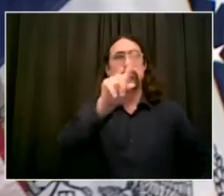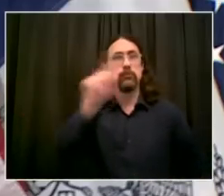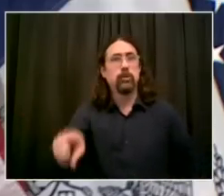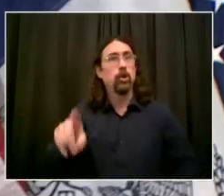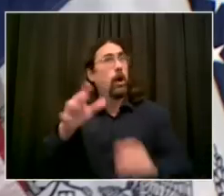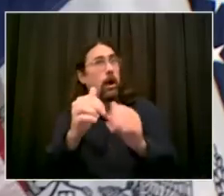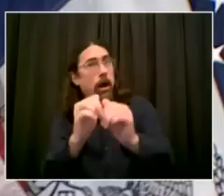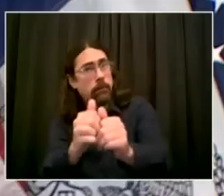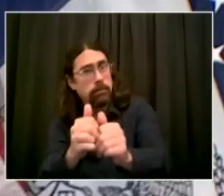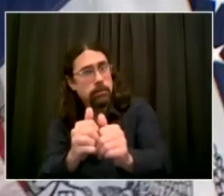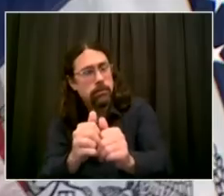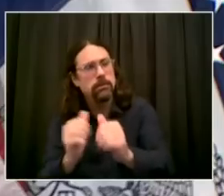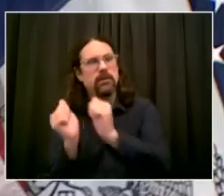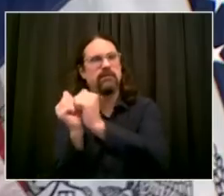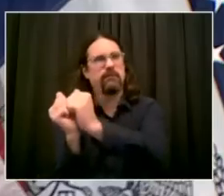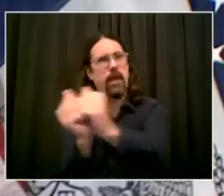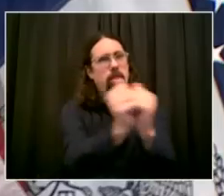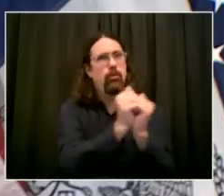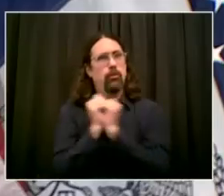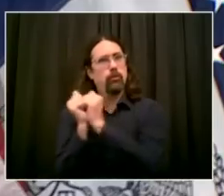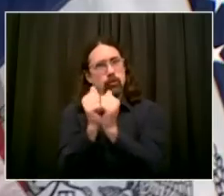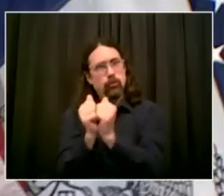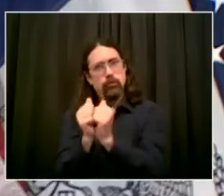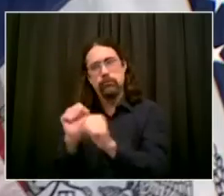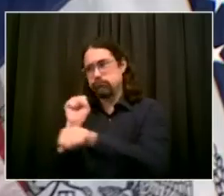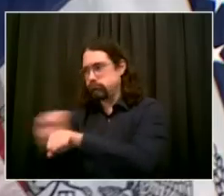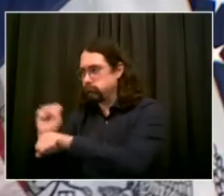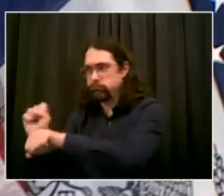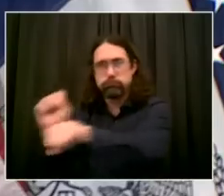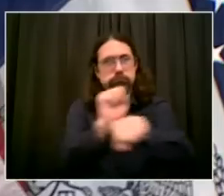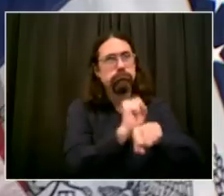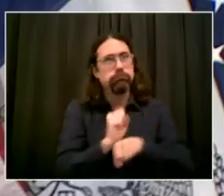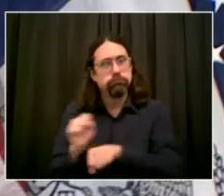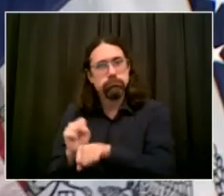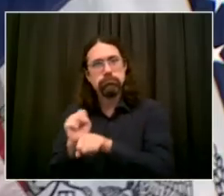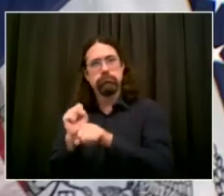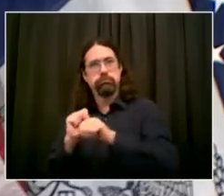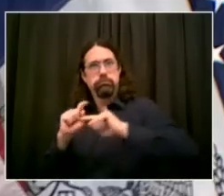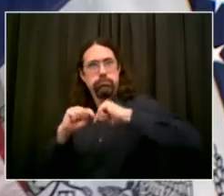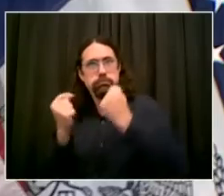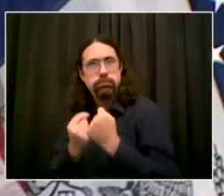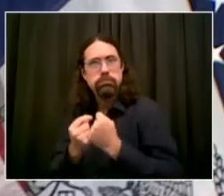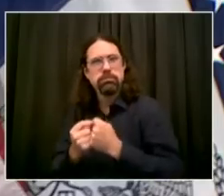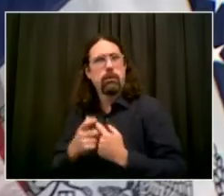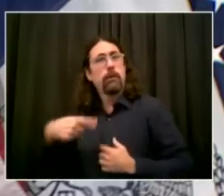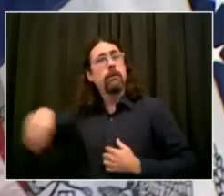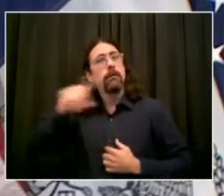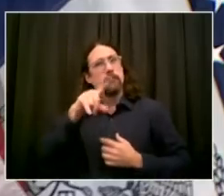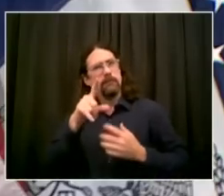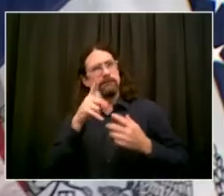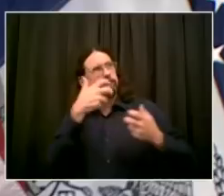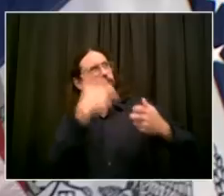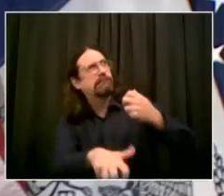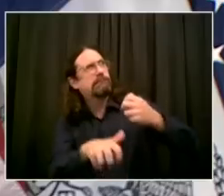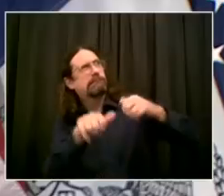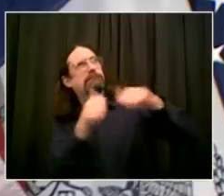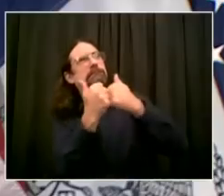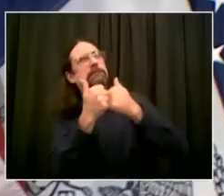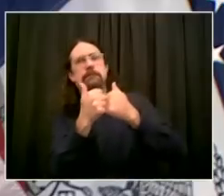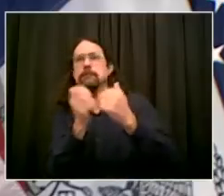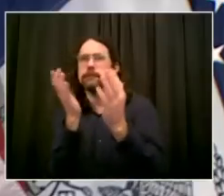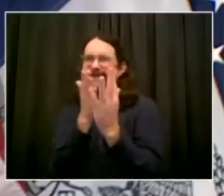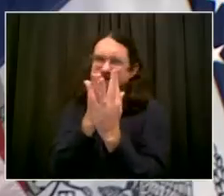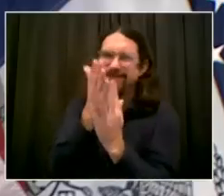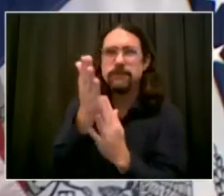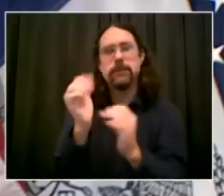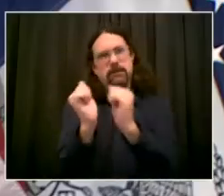this challenge to make sure that New York City does not experience what so many other parts of this country have experienced when they had a